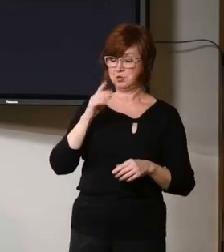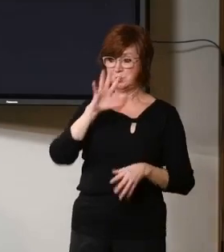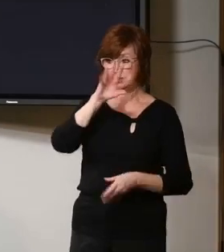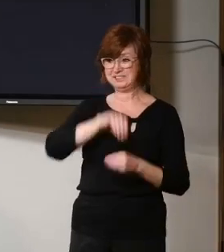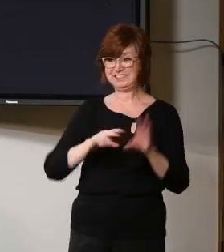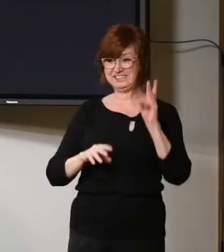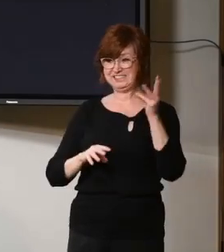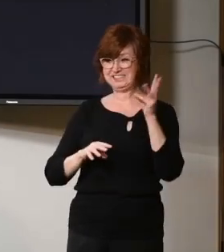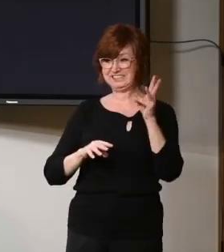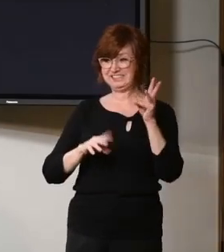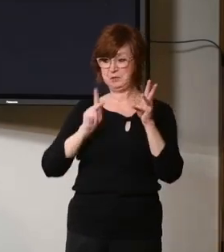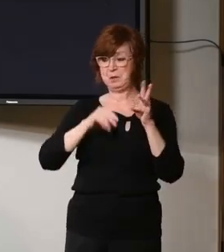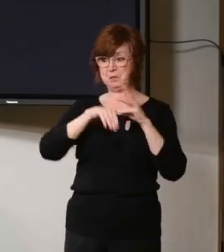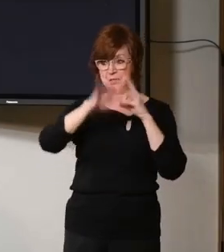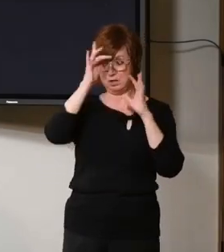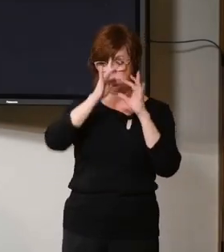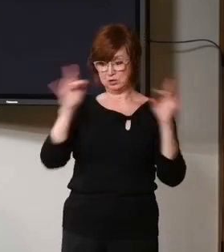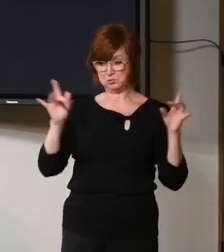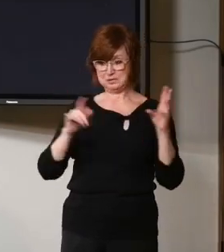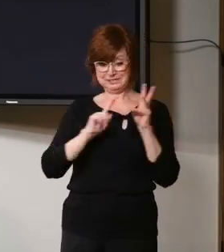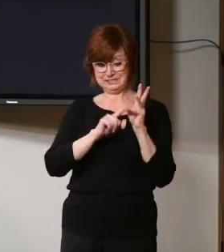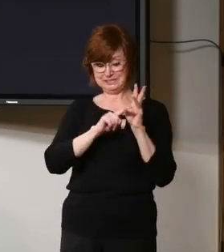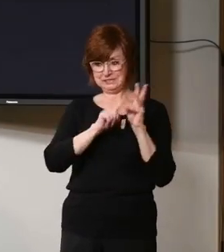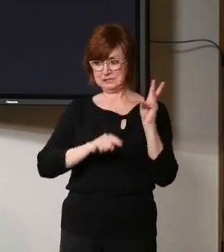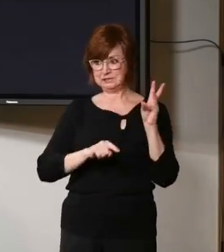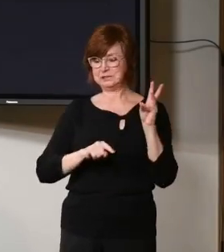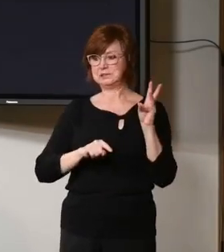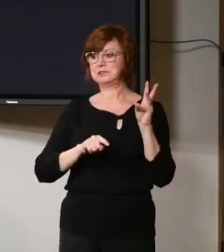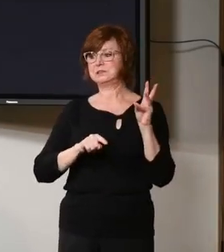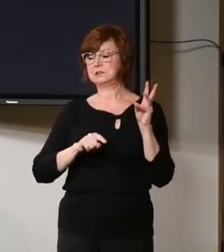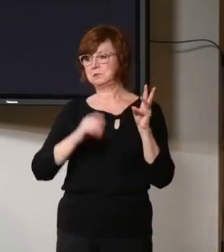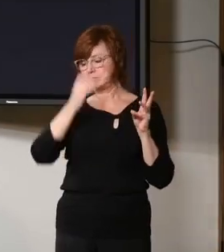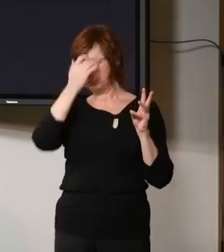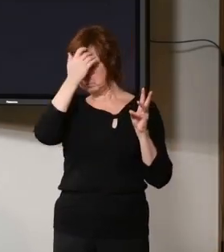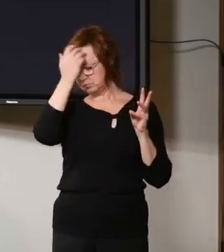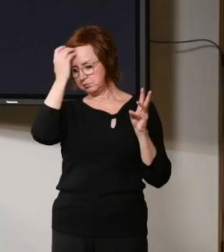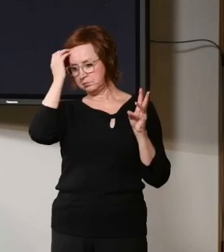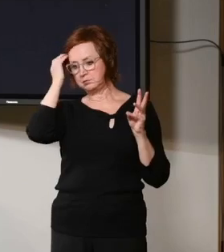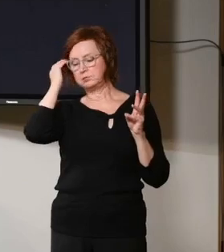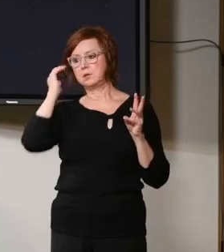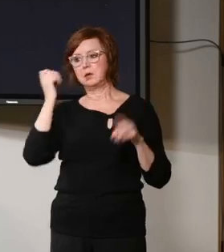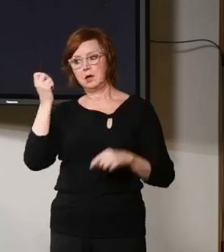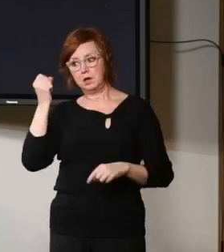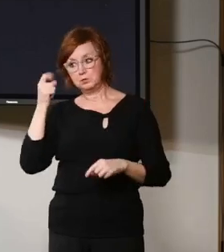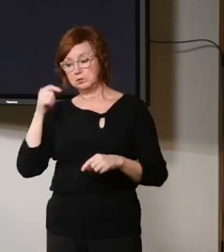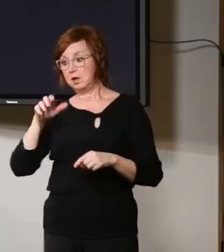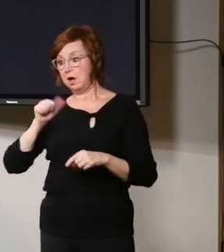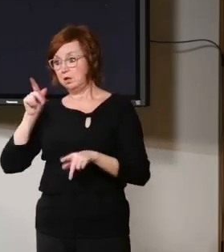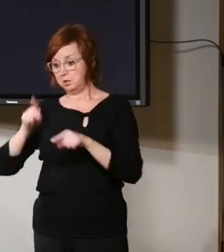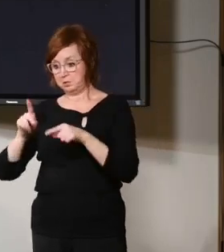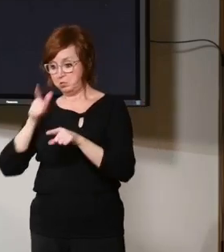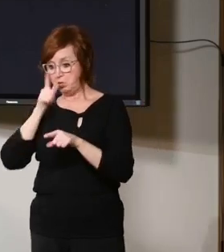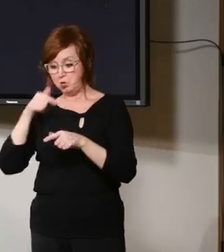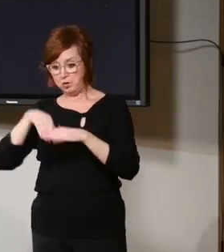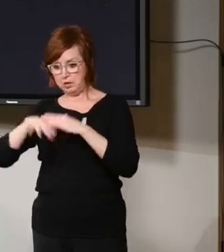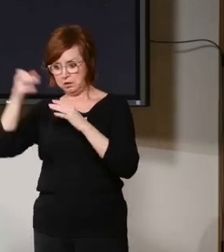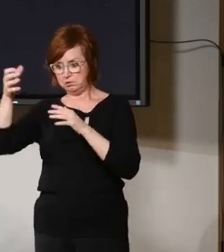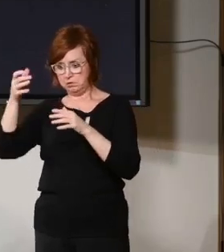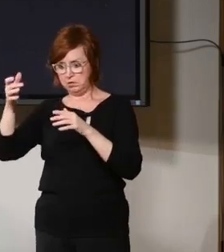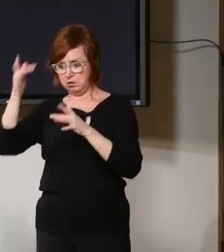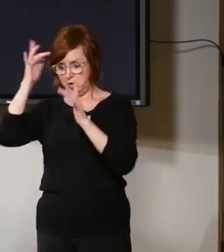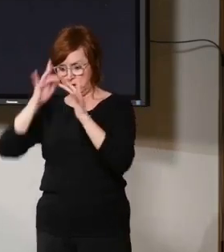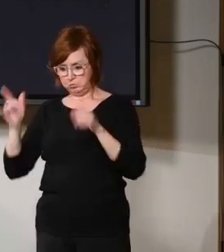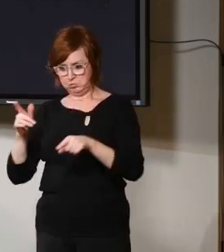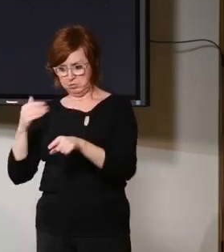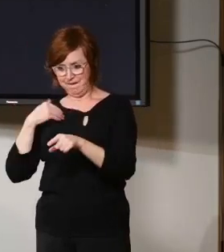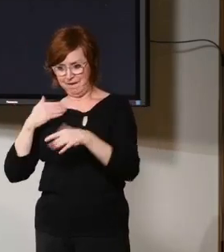hospitalizations with a history, respiratory symptoms that could be COVID-19 have been tested for the last 4 weeks now. So